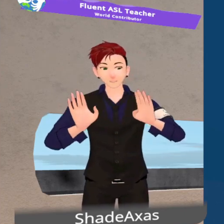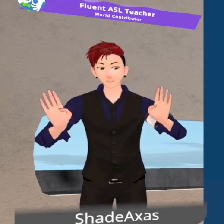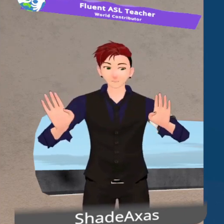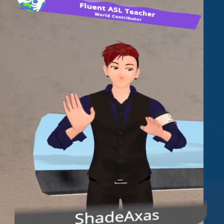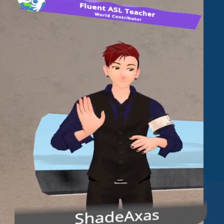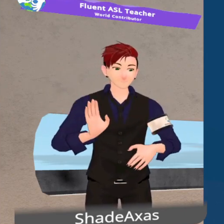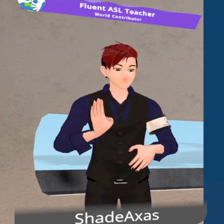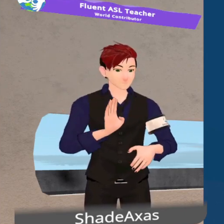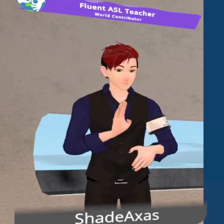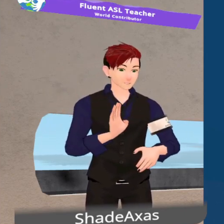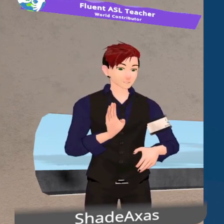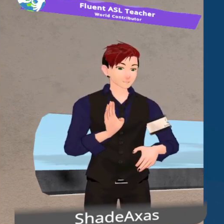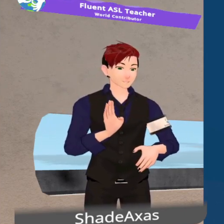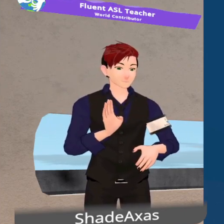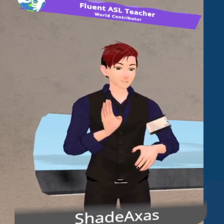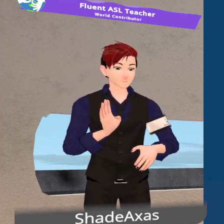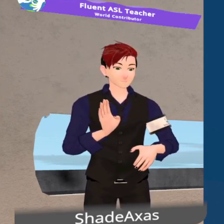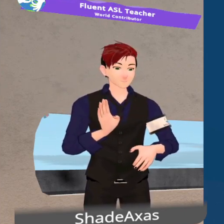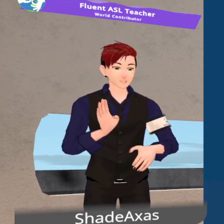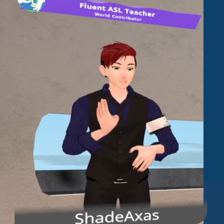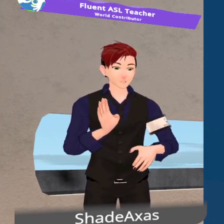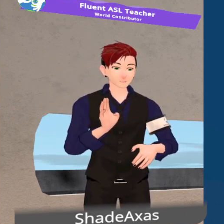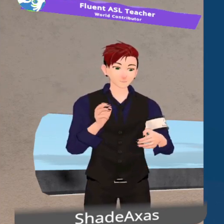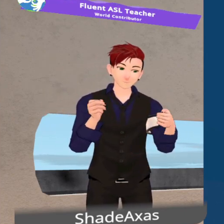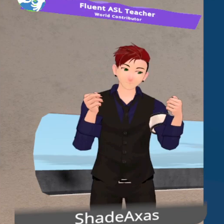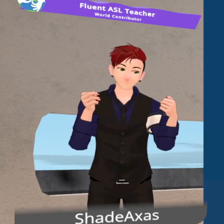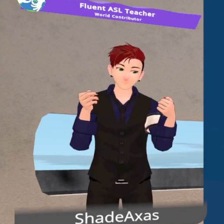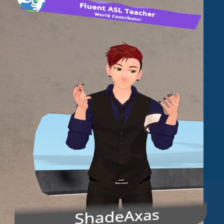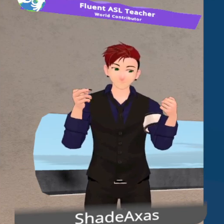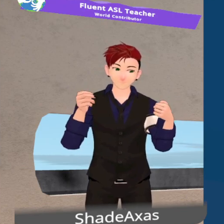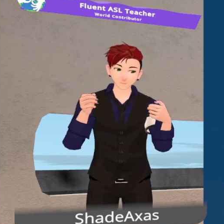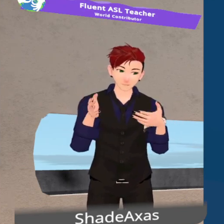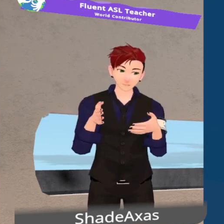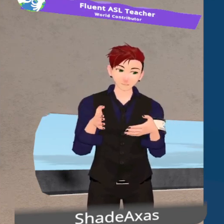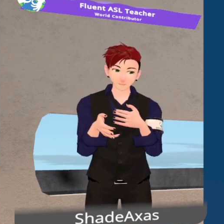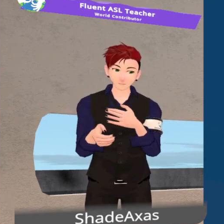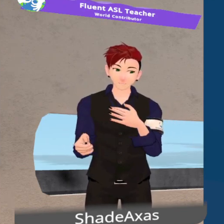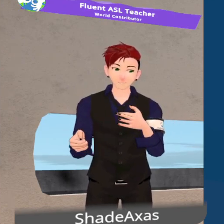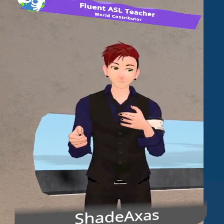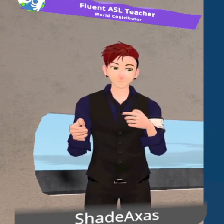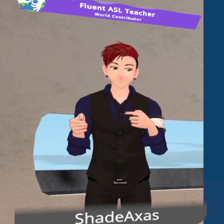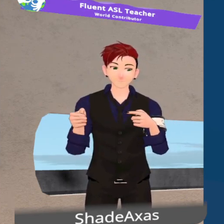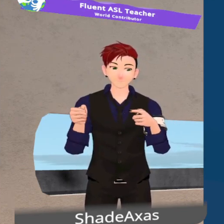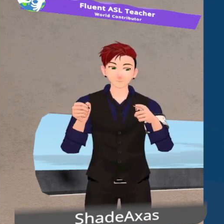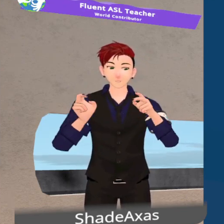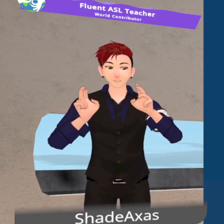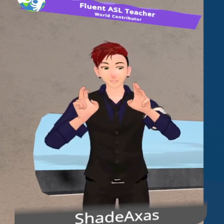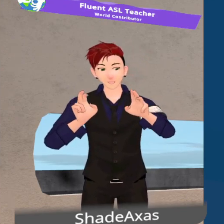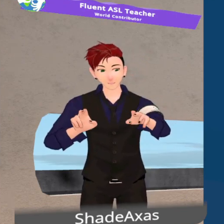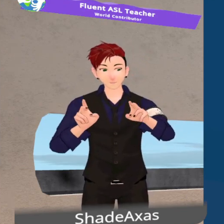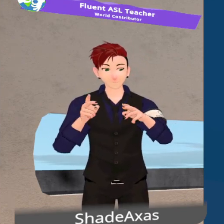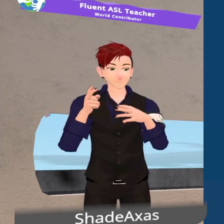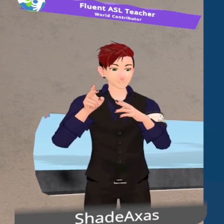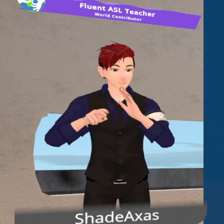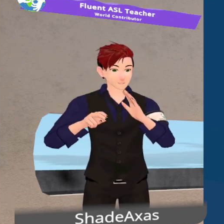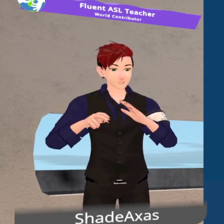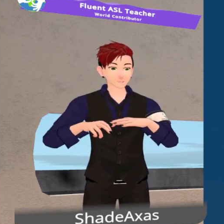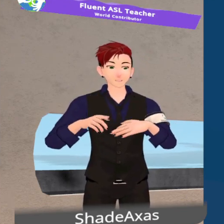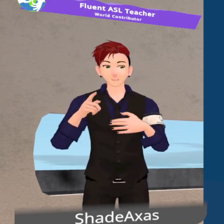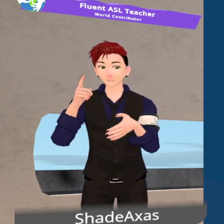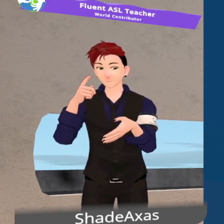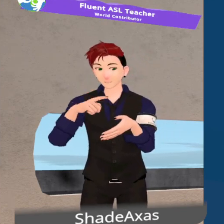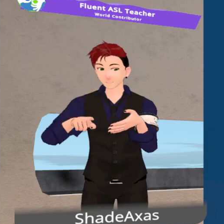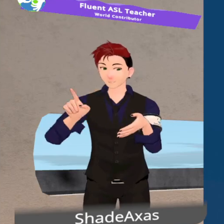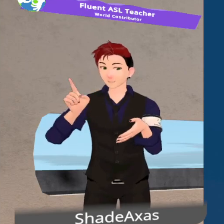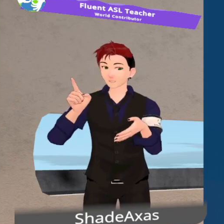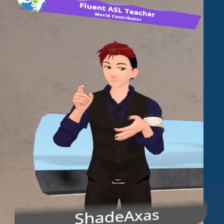from a panel of fluent members who have seen the